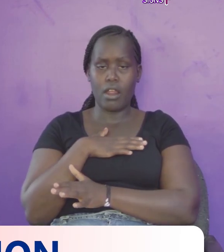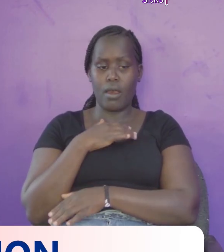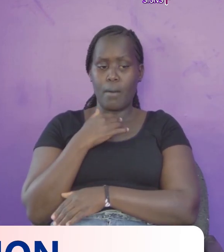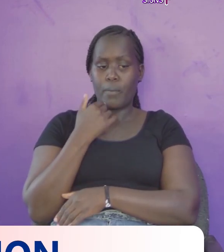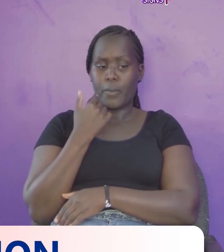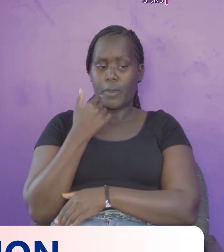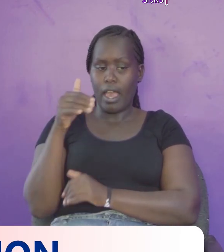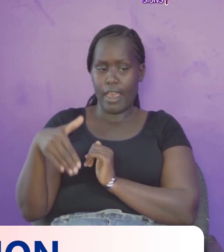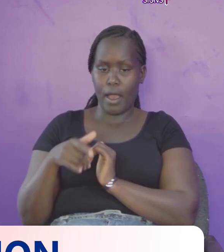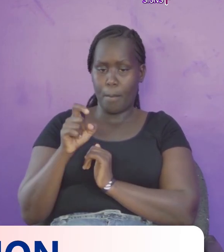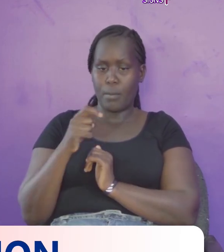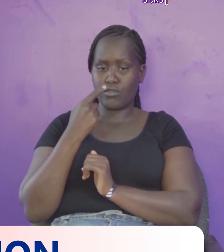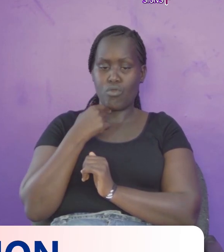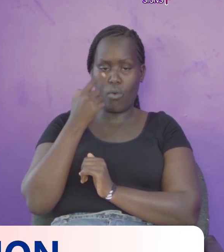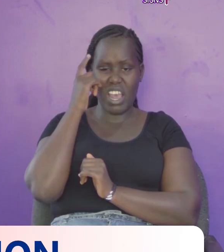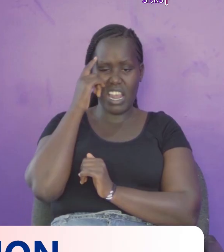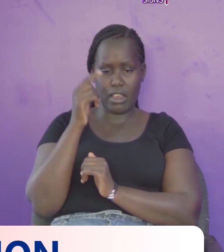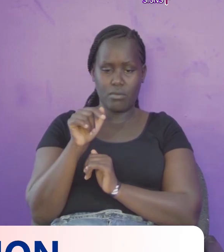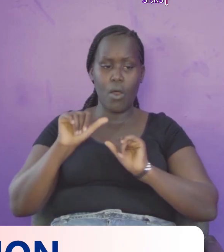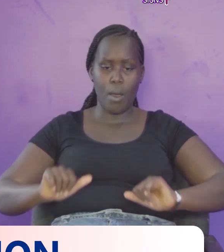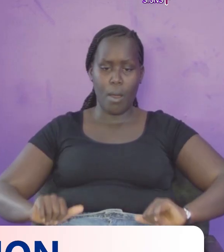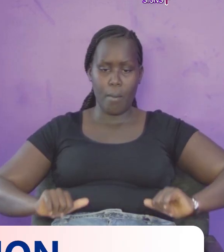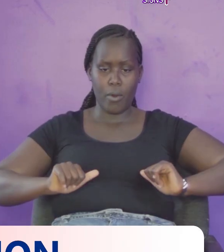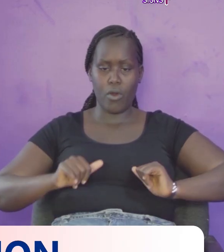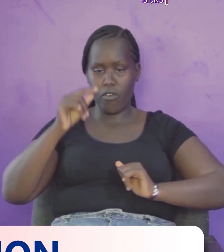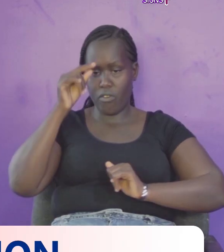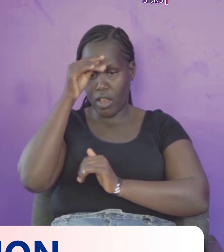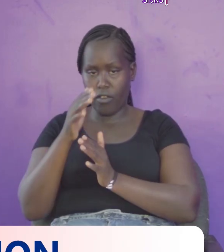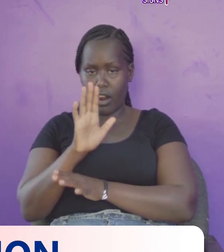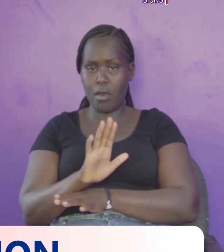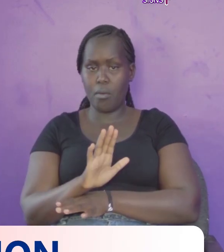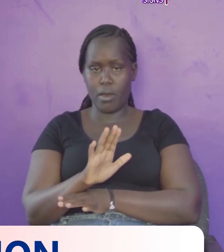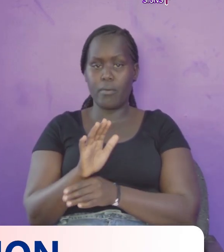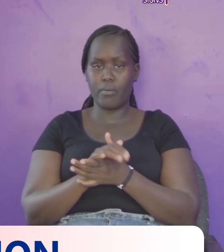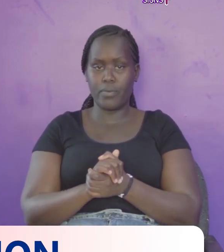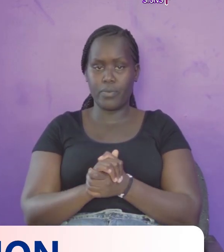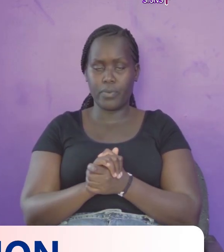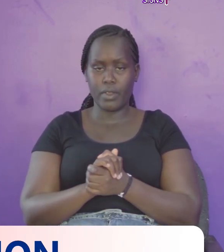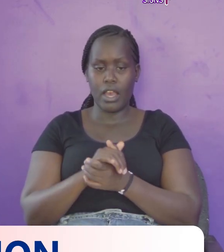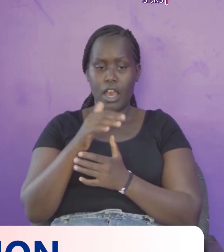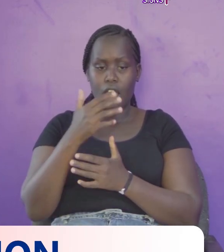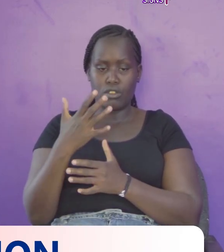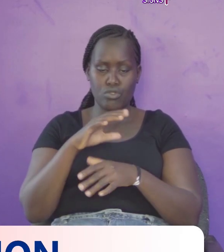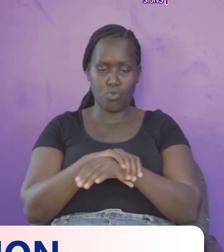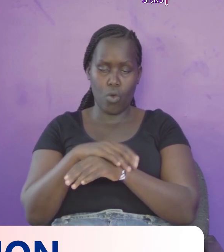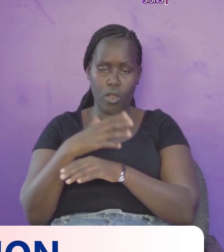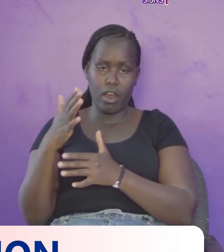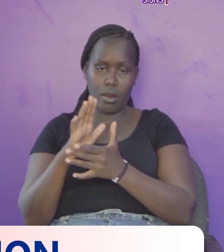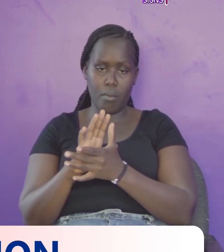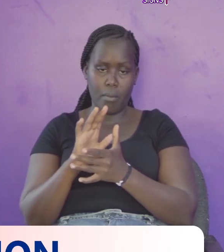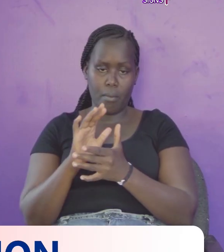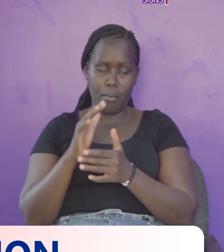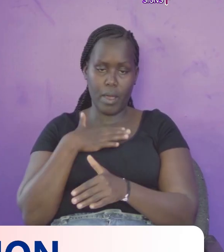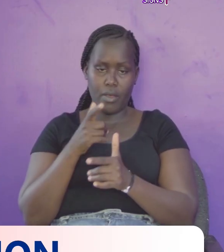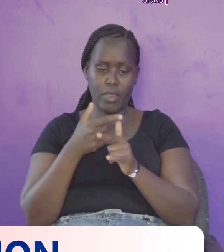his governor. So he took my hand and placed it on Governor Gladys Wanga's